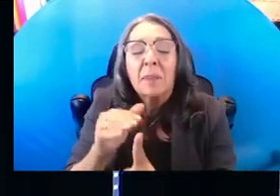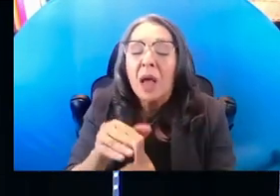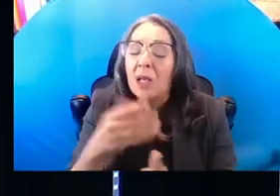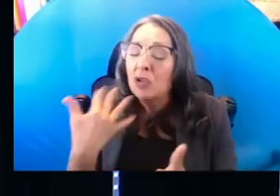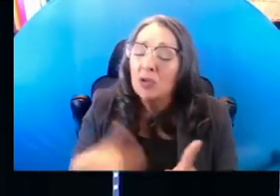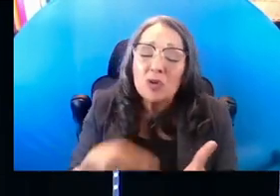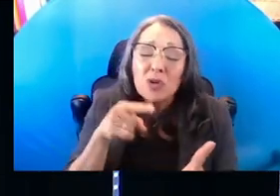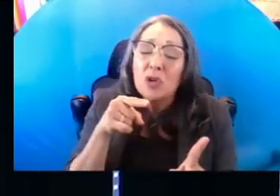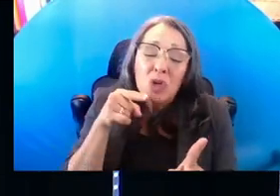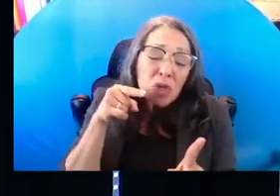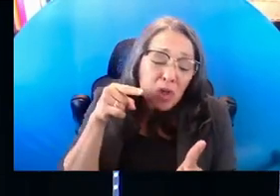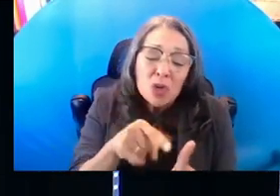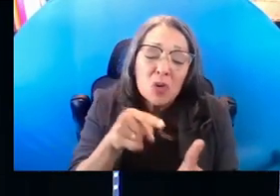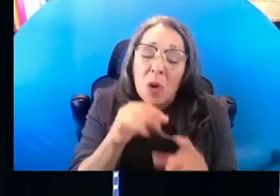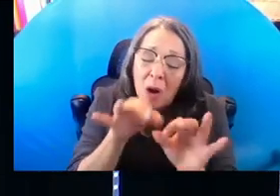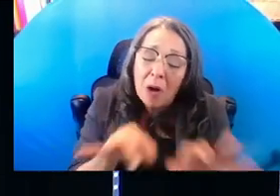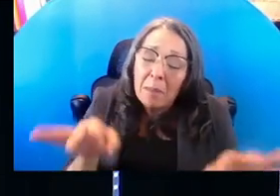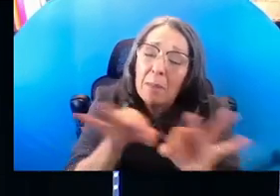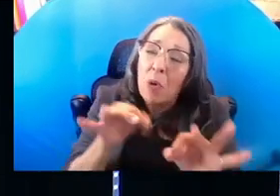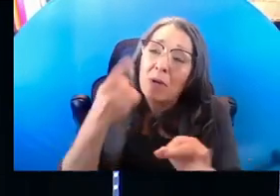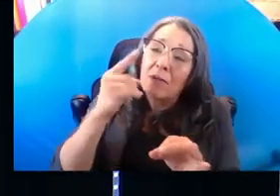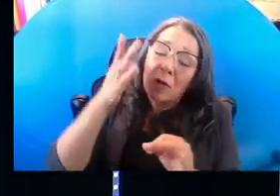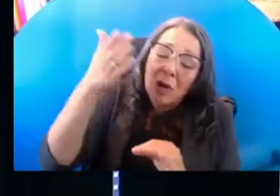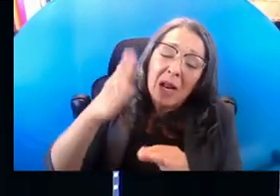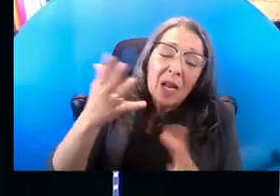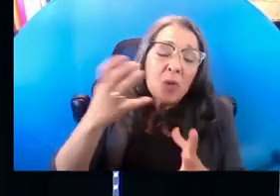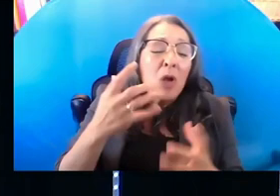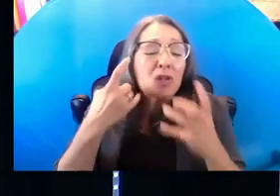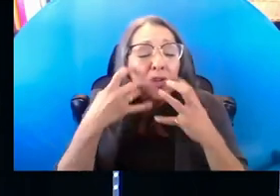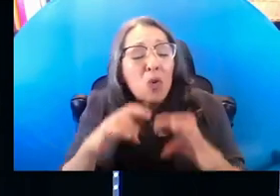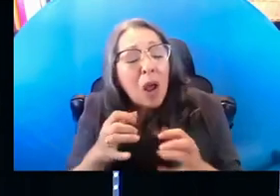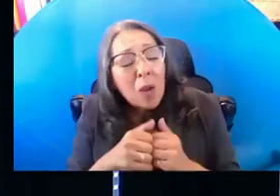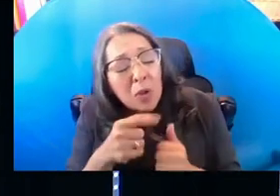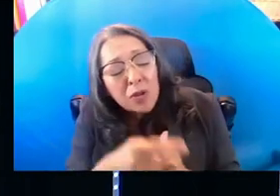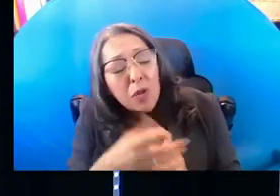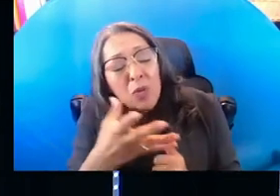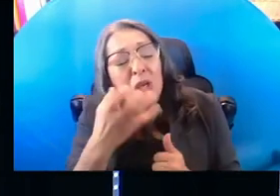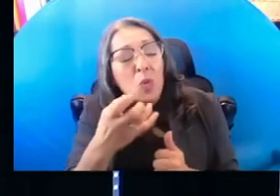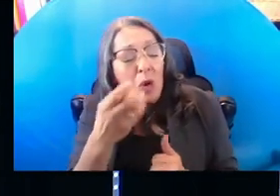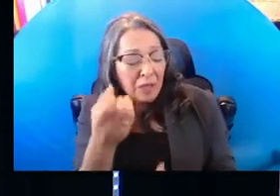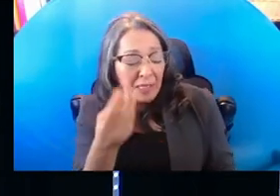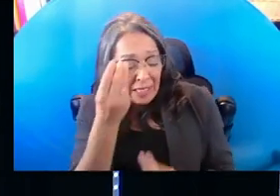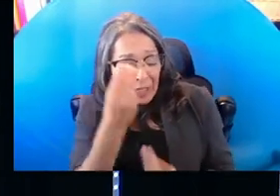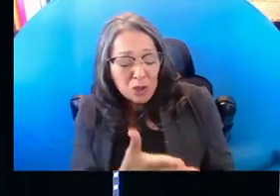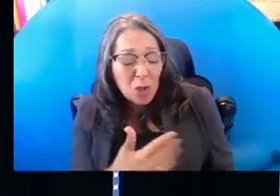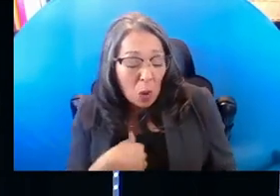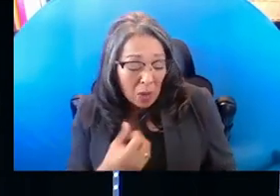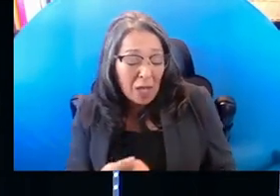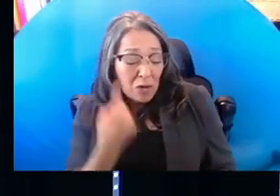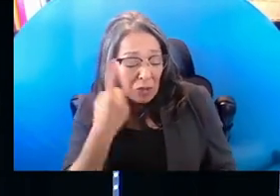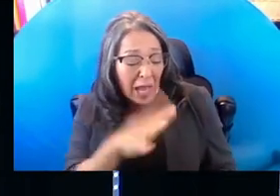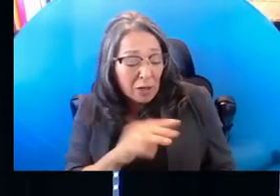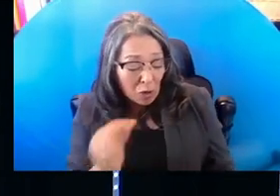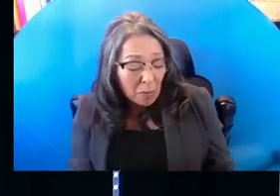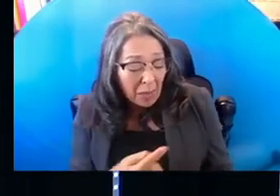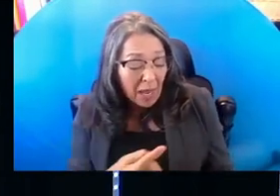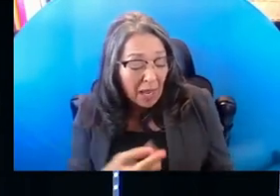you are to him. He just wants to cry with you. He wants to tell you he understands about your pain. He's there.